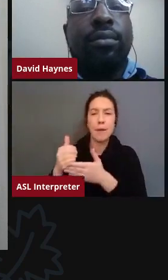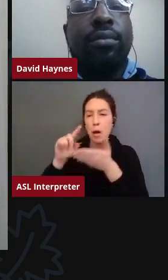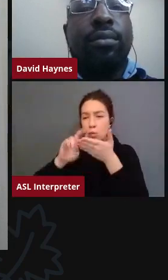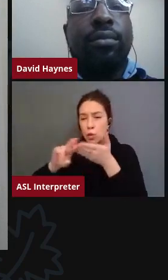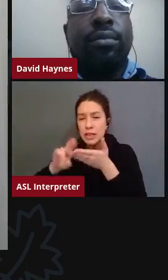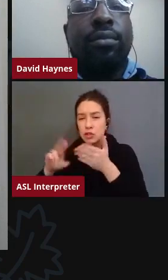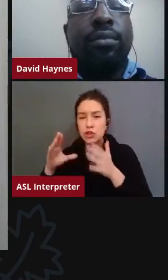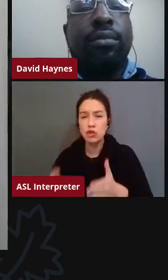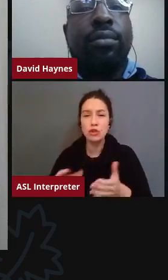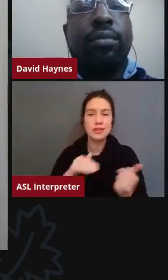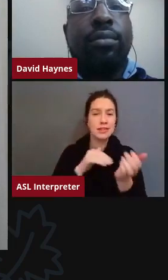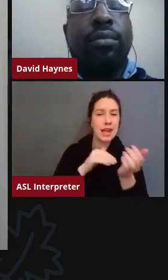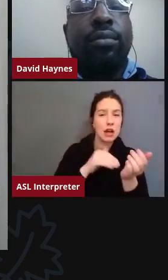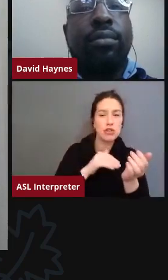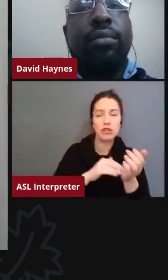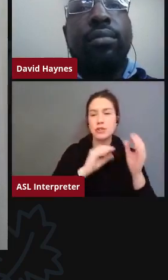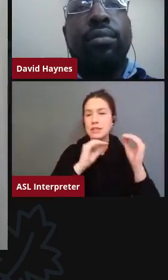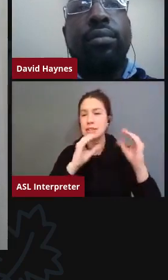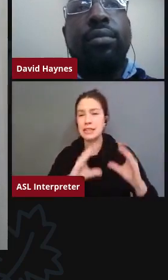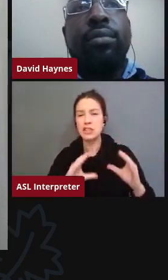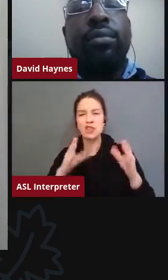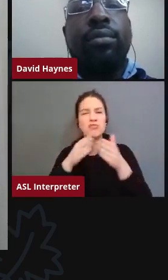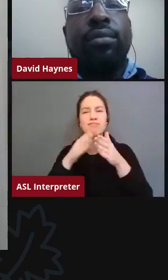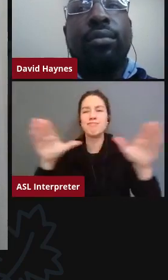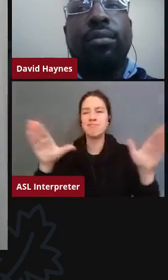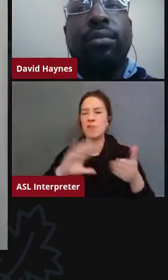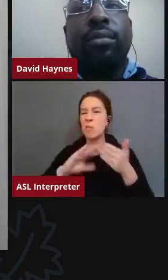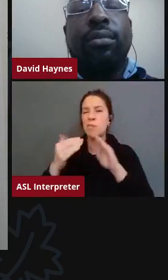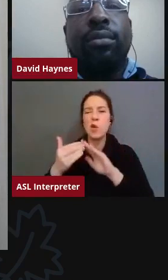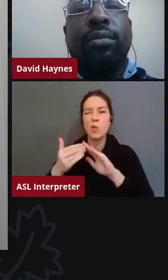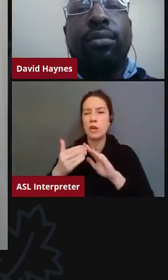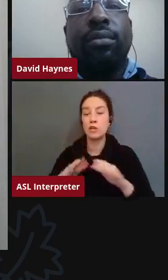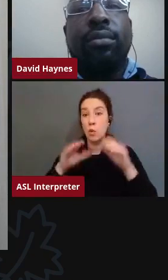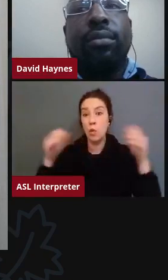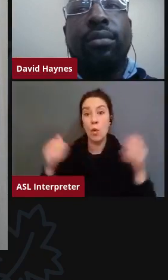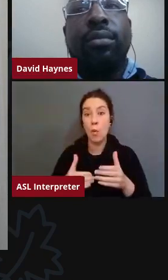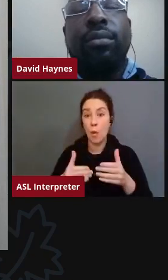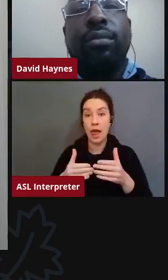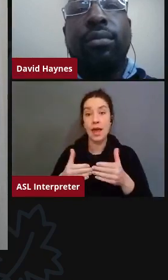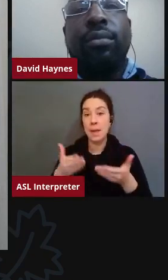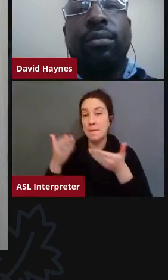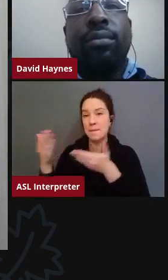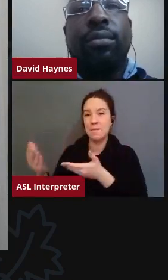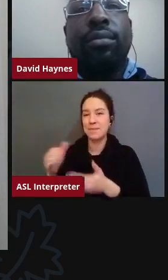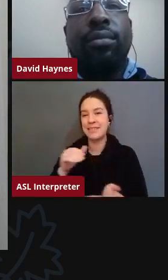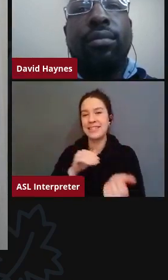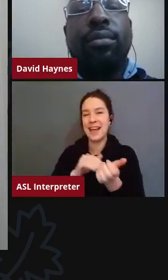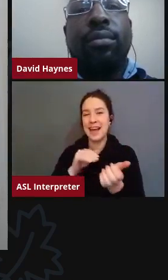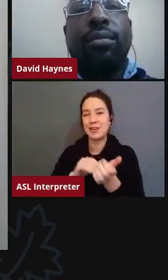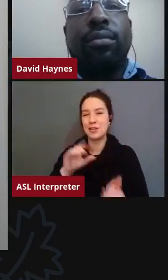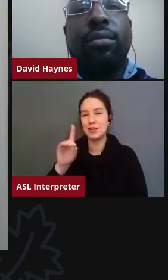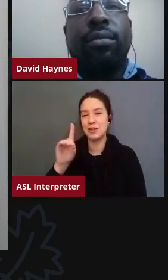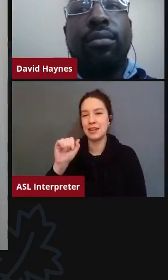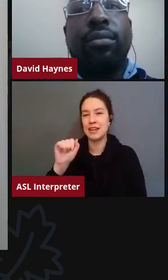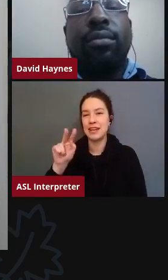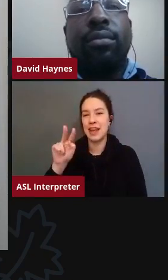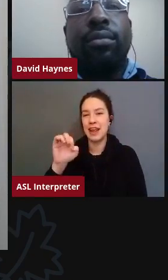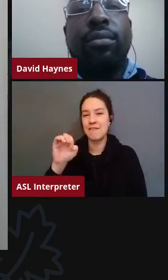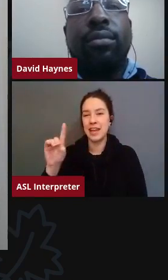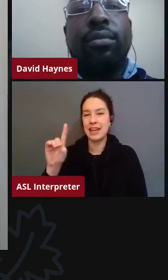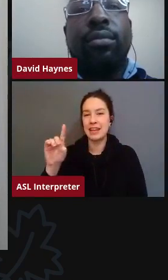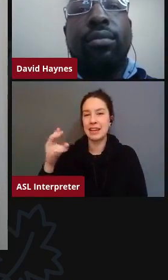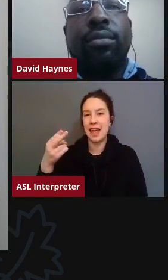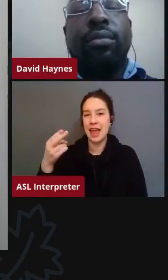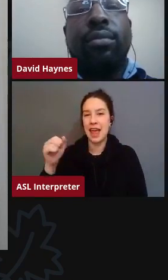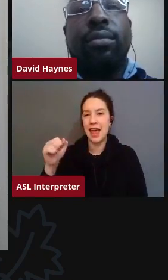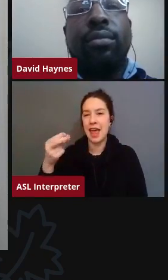and broader communities. Welcome with me, one and all, Dr. David Haynes. Thank you so